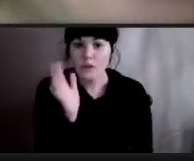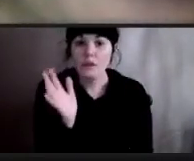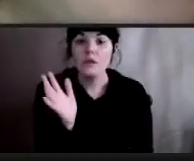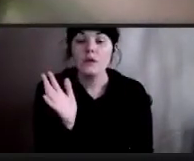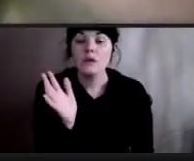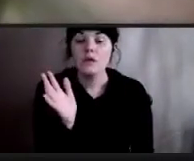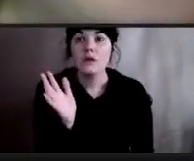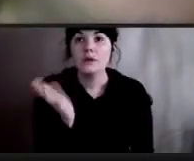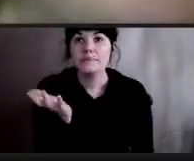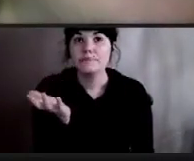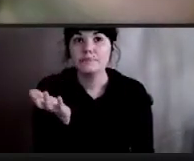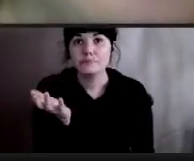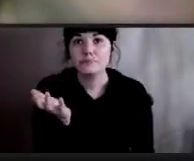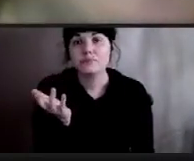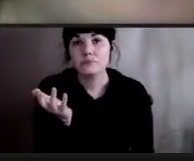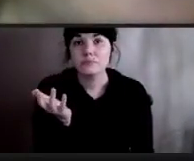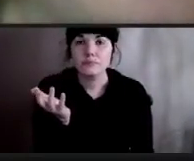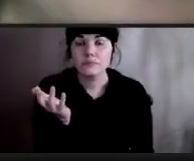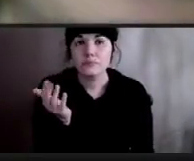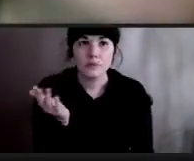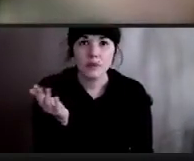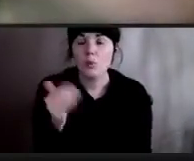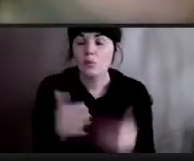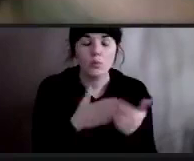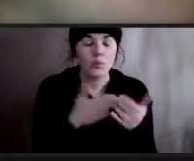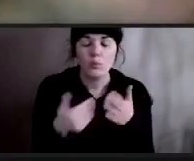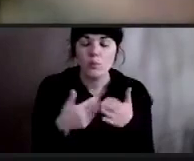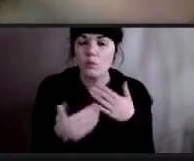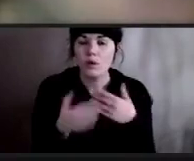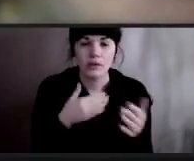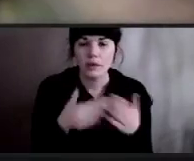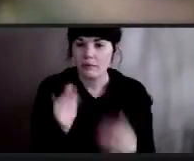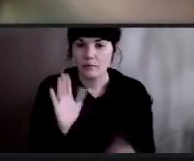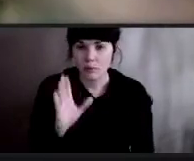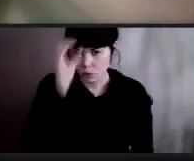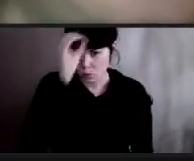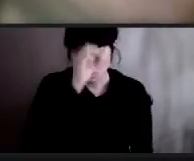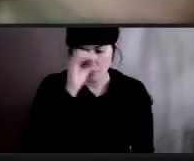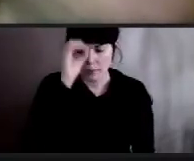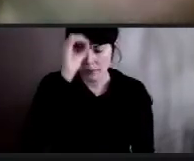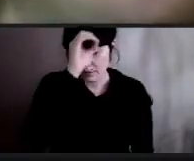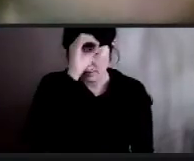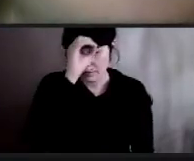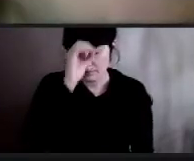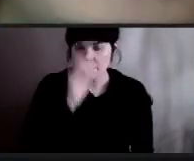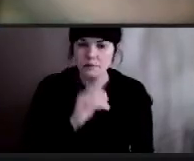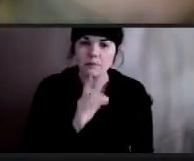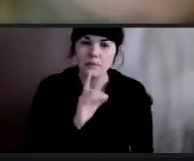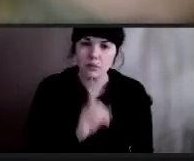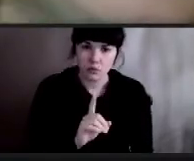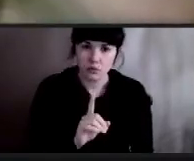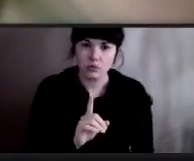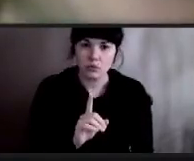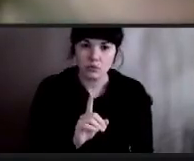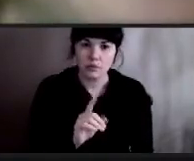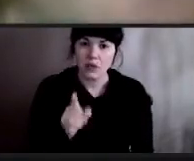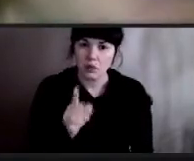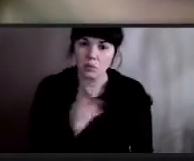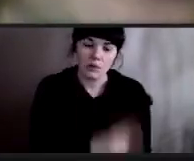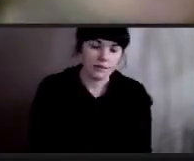wherever you fall on this, just make sure that you're actively having your voice heard. Remembering